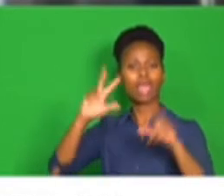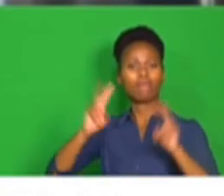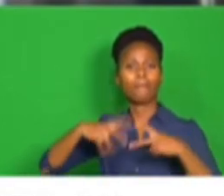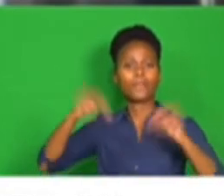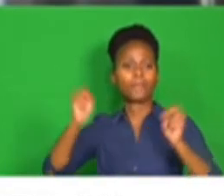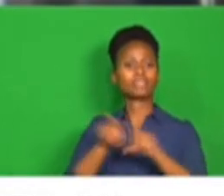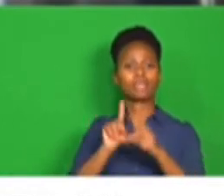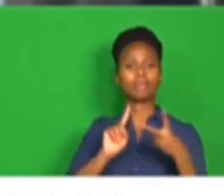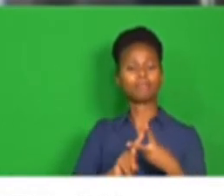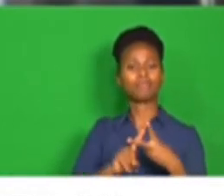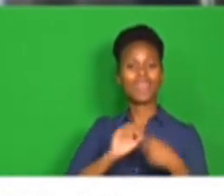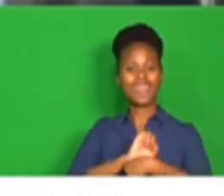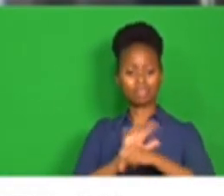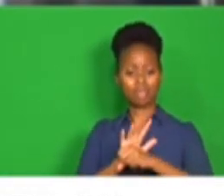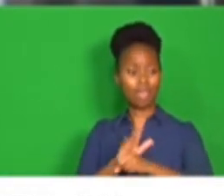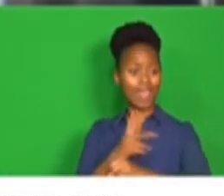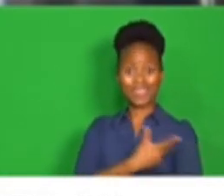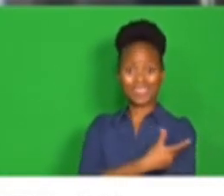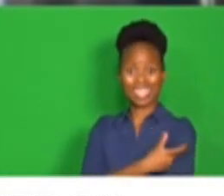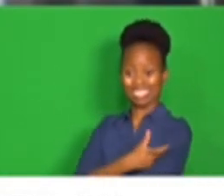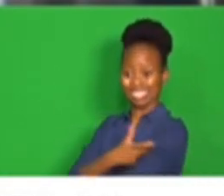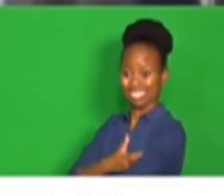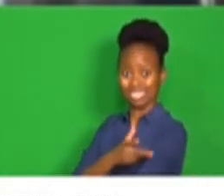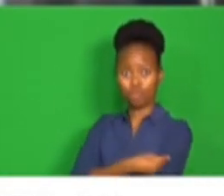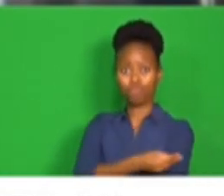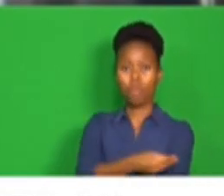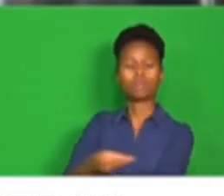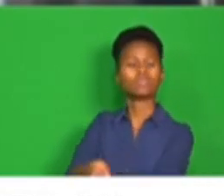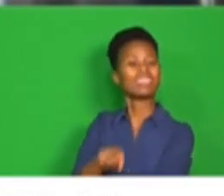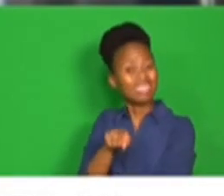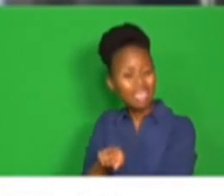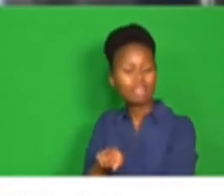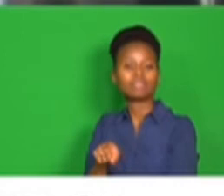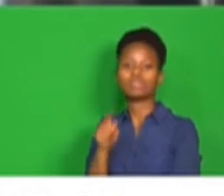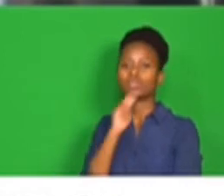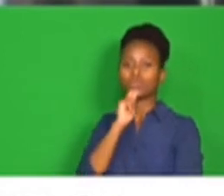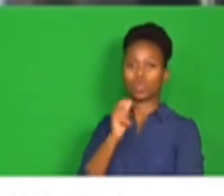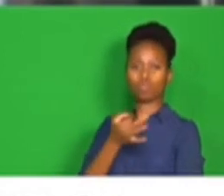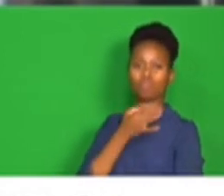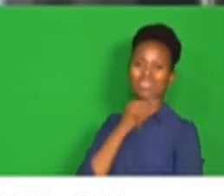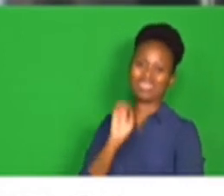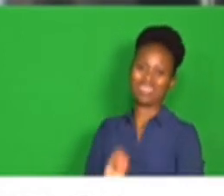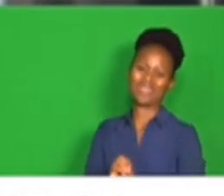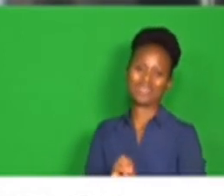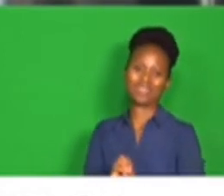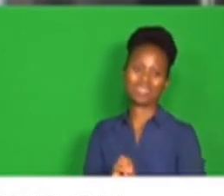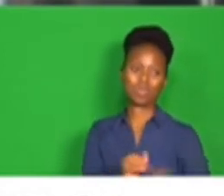vaccine rollout remain serious downside risks to the domestic growth.